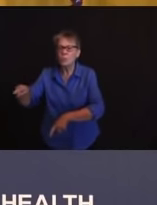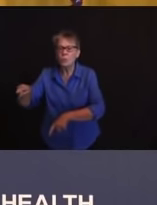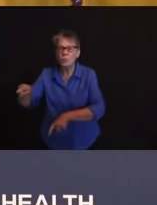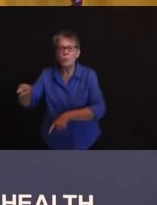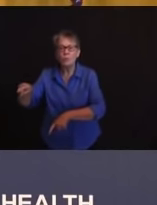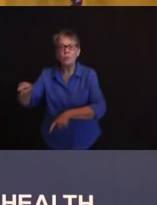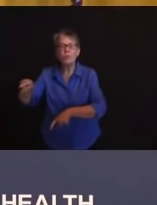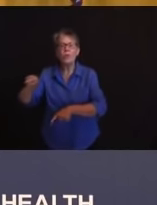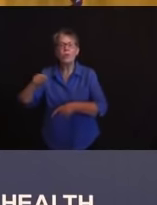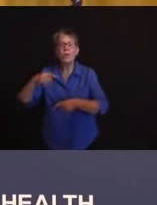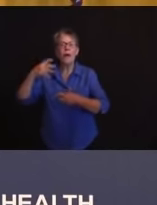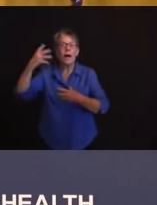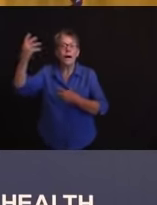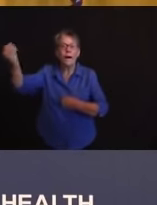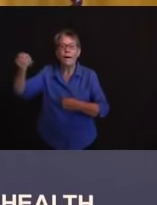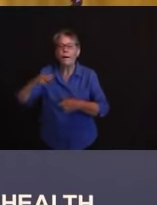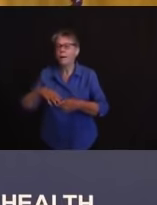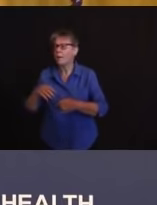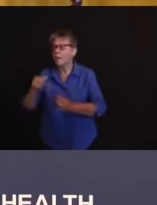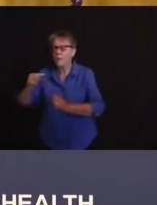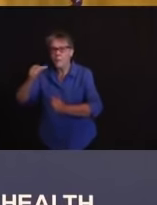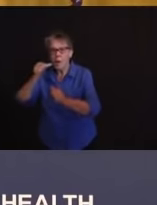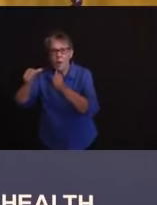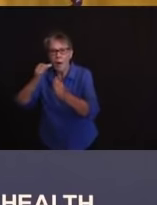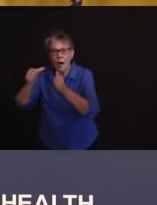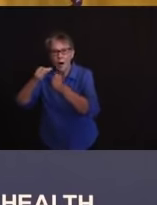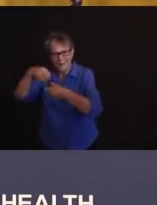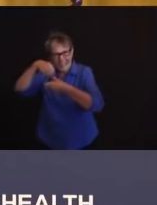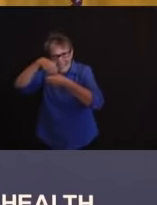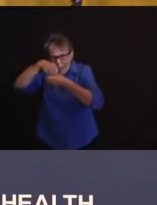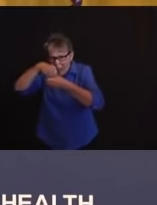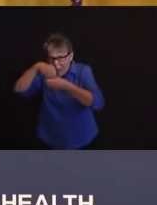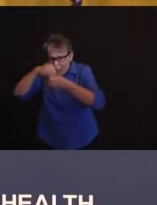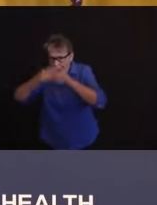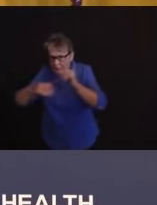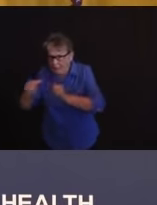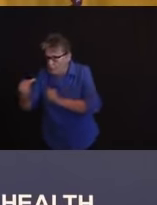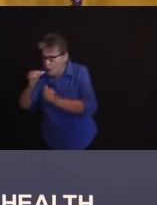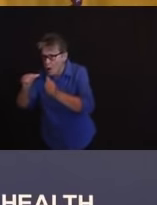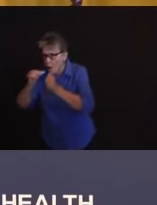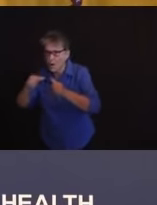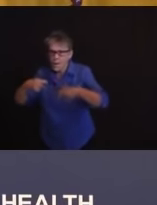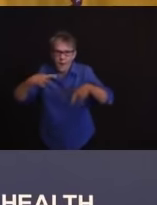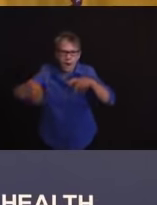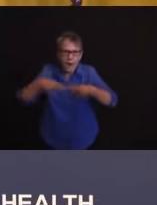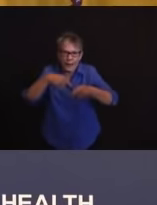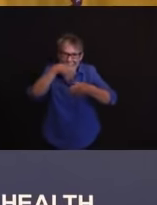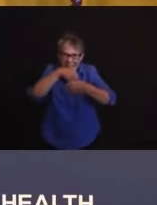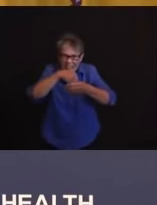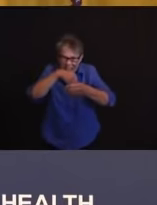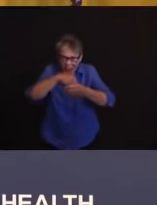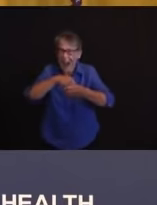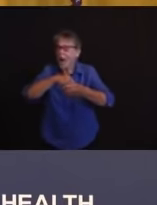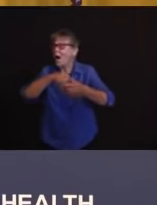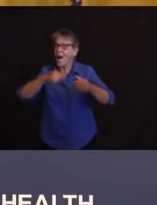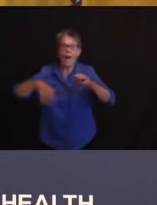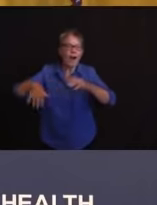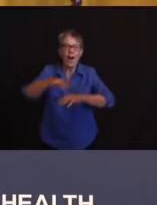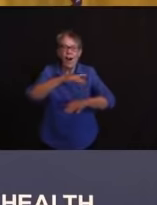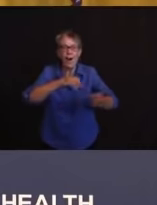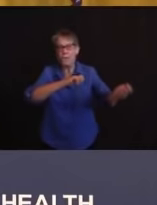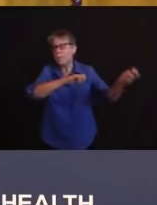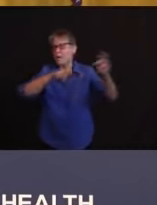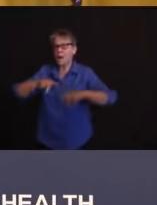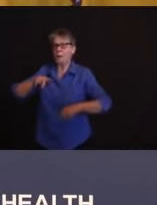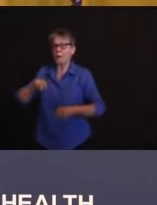with someone who had COVID, or even indirectly with someone who had COVID, clearly if you're symptomatic, for all